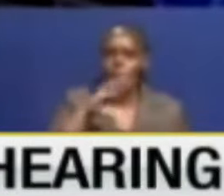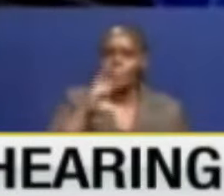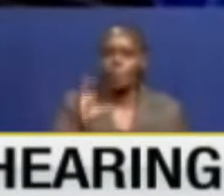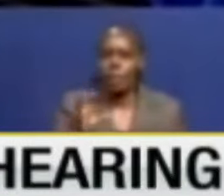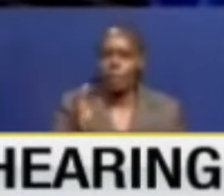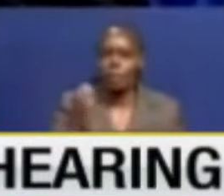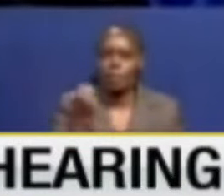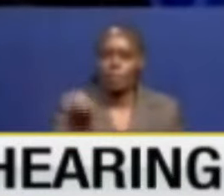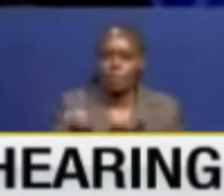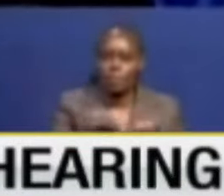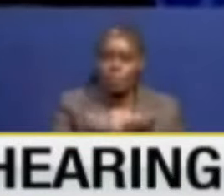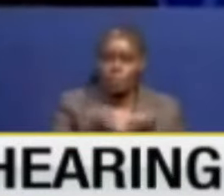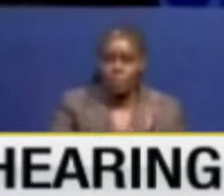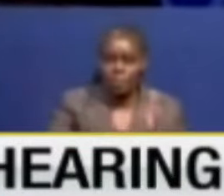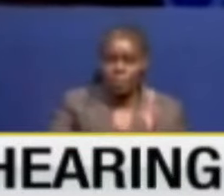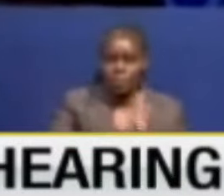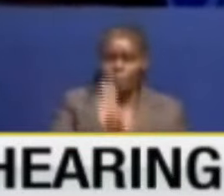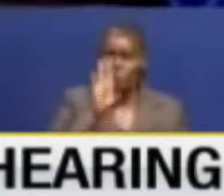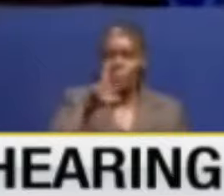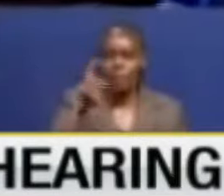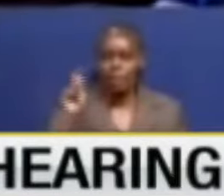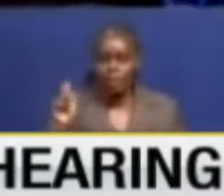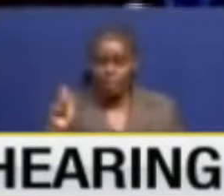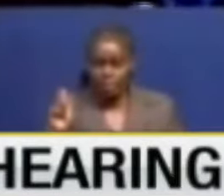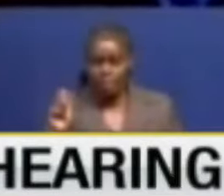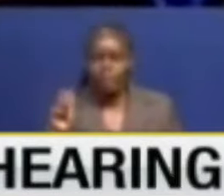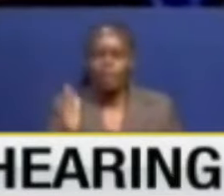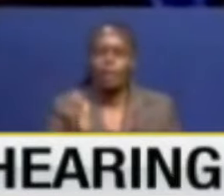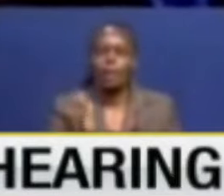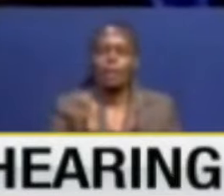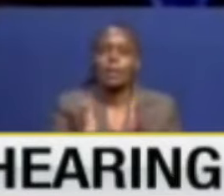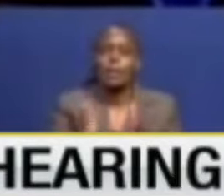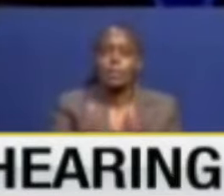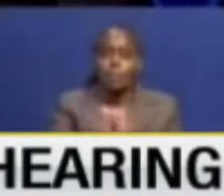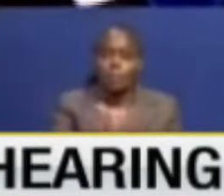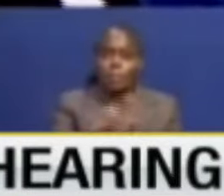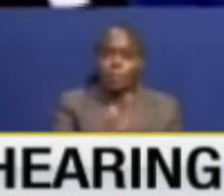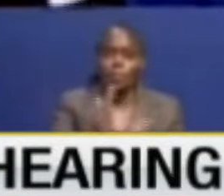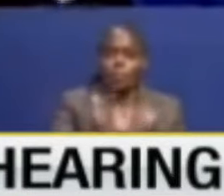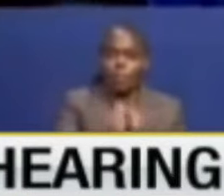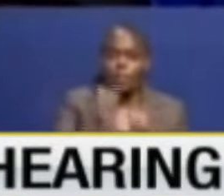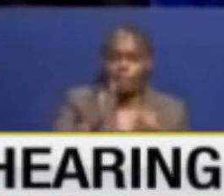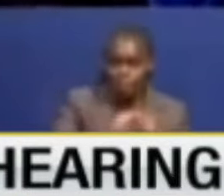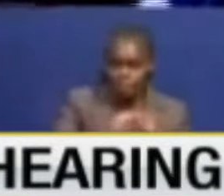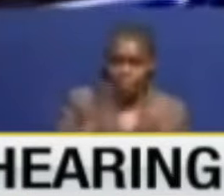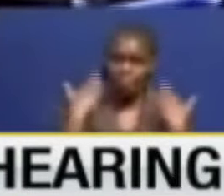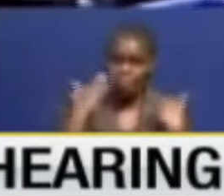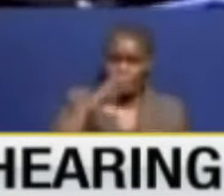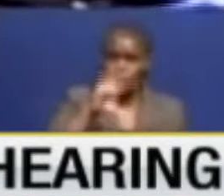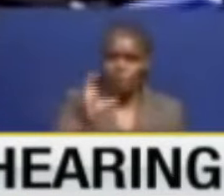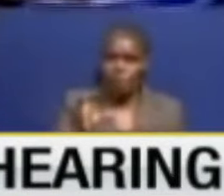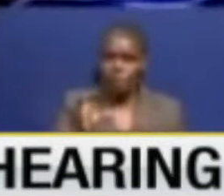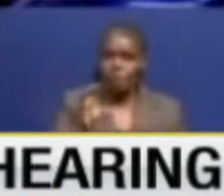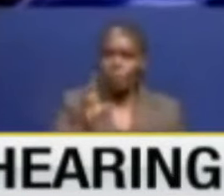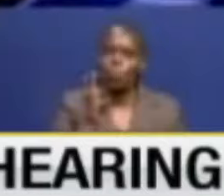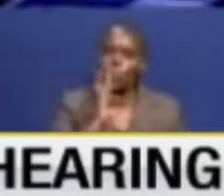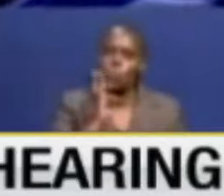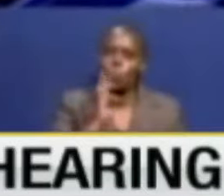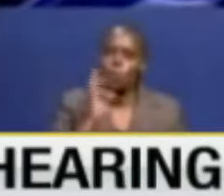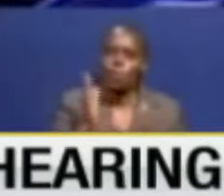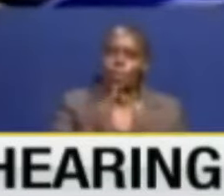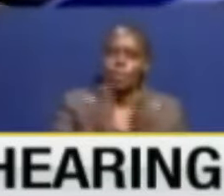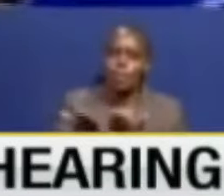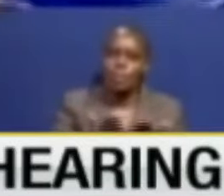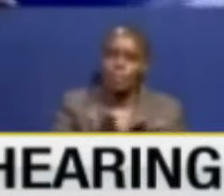County Investment and Development Corporation Act. And 10, section 19 of the Meru County Water and